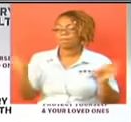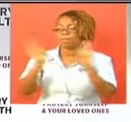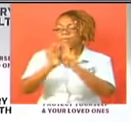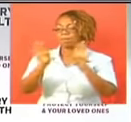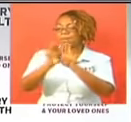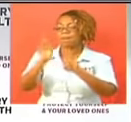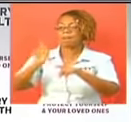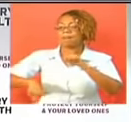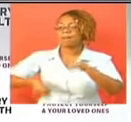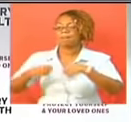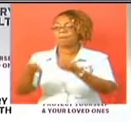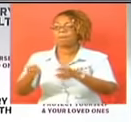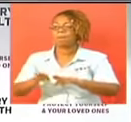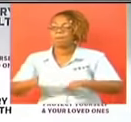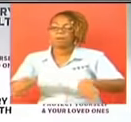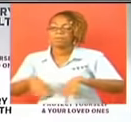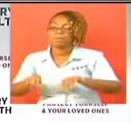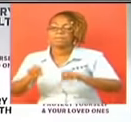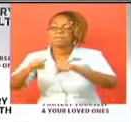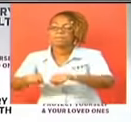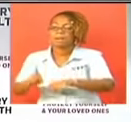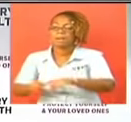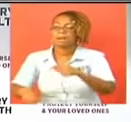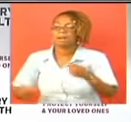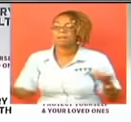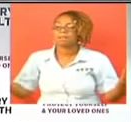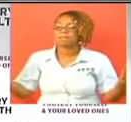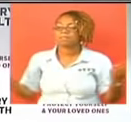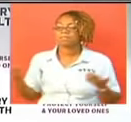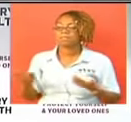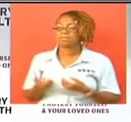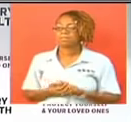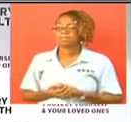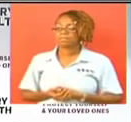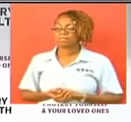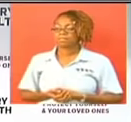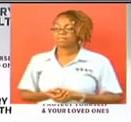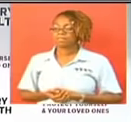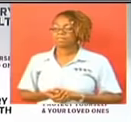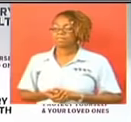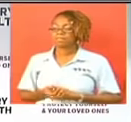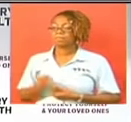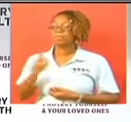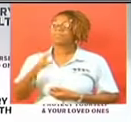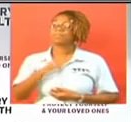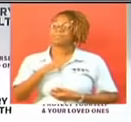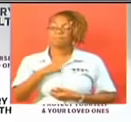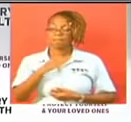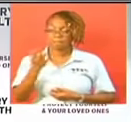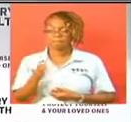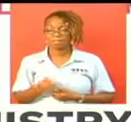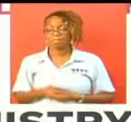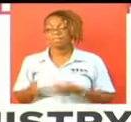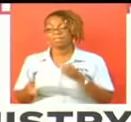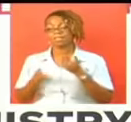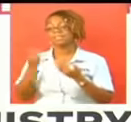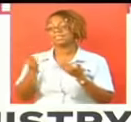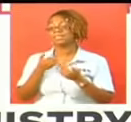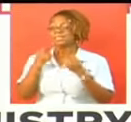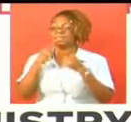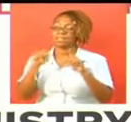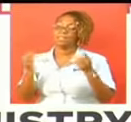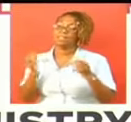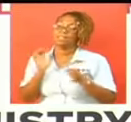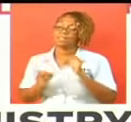Okay, thanks for your question. The simple answer to that is making those sorts of exceptions and opens its own Pandora's box. And what we